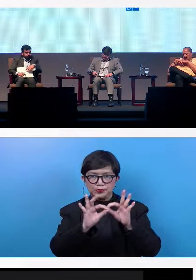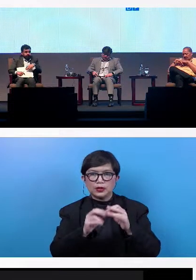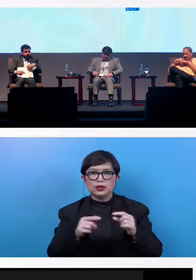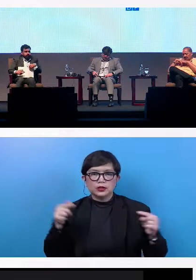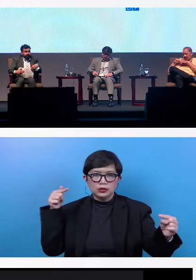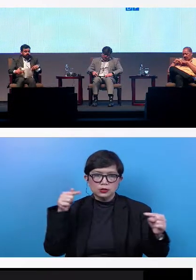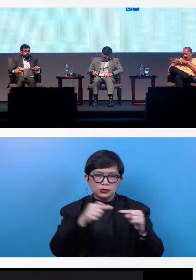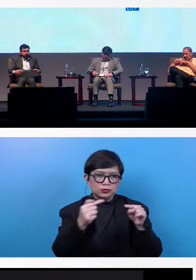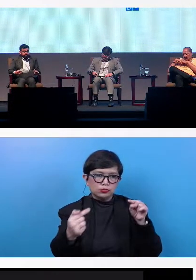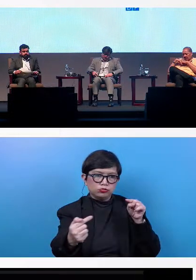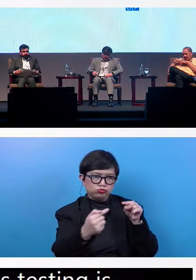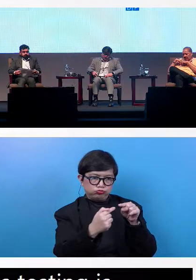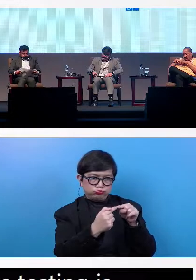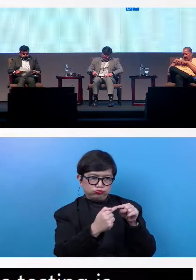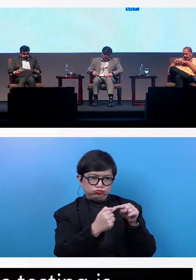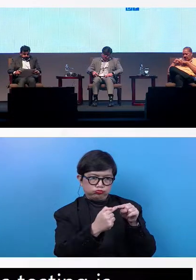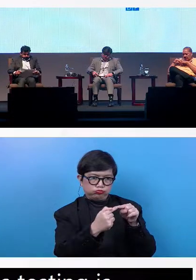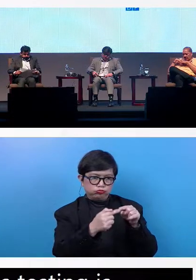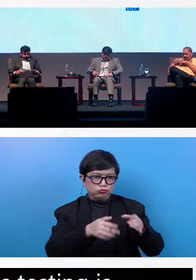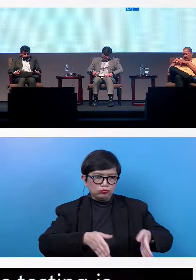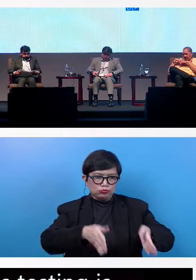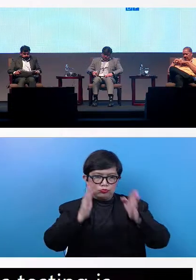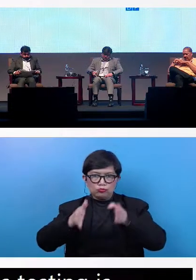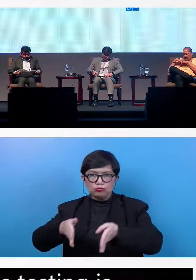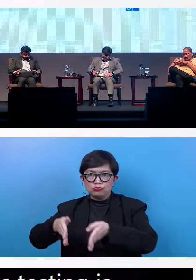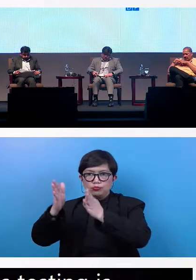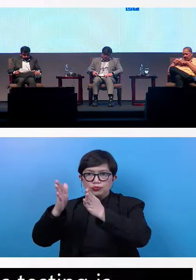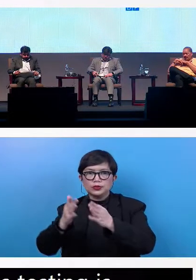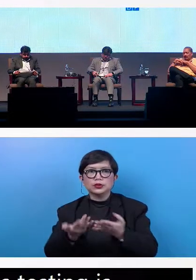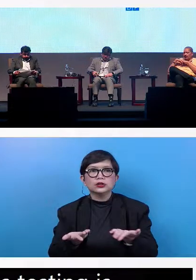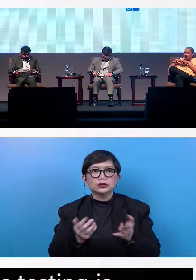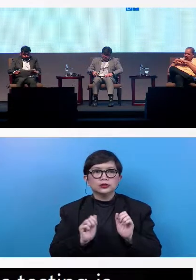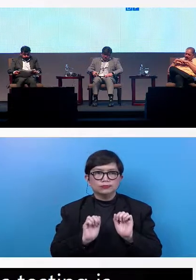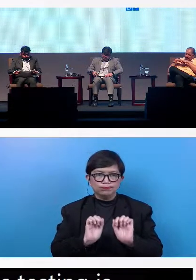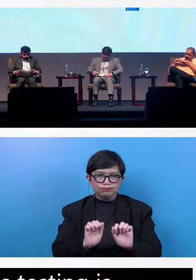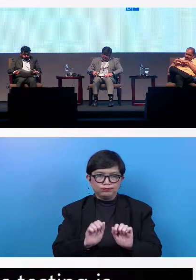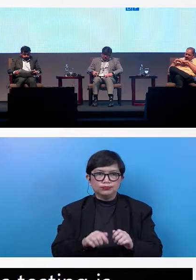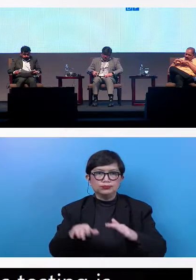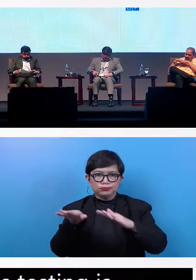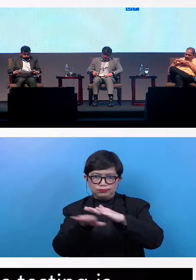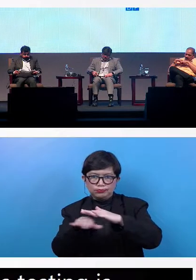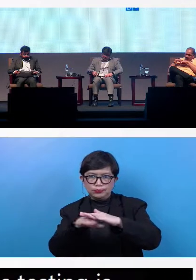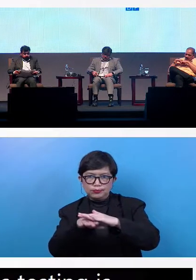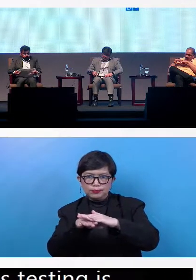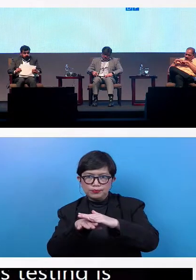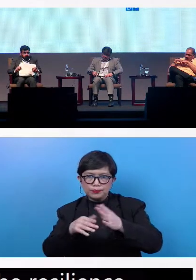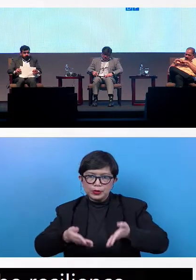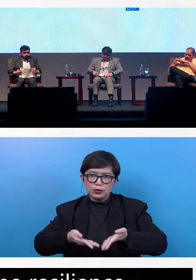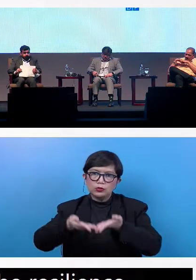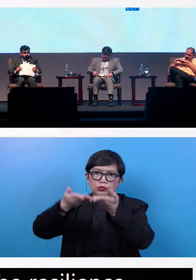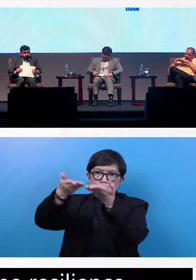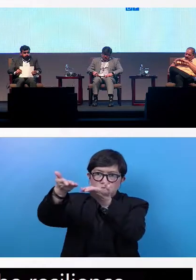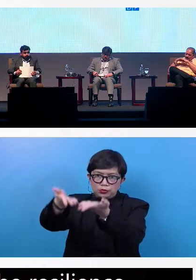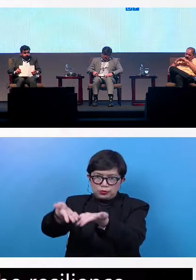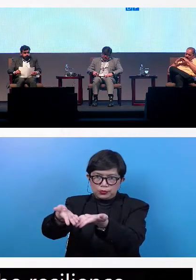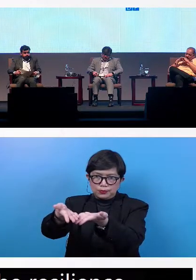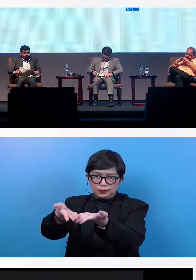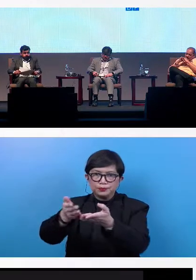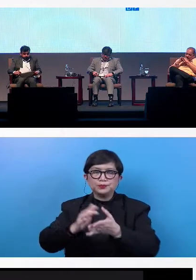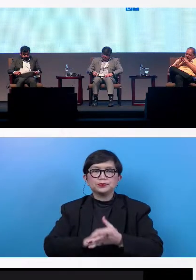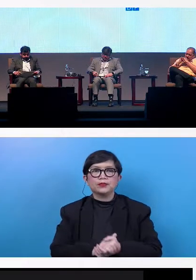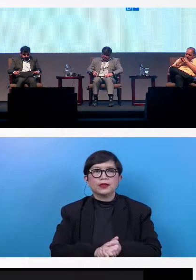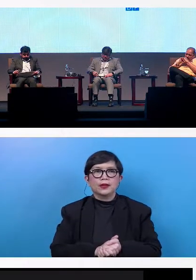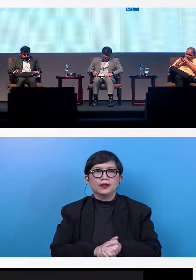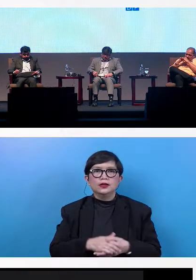I think that will be a primary tool for taking this forward. But there are other computational